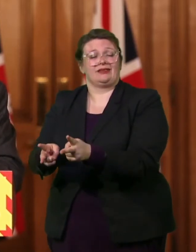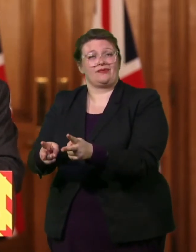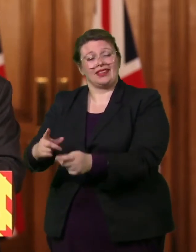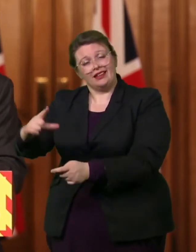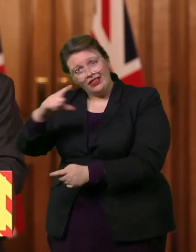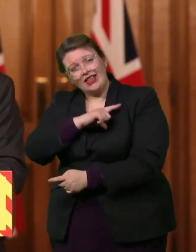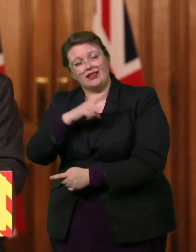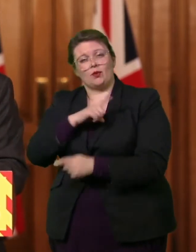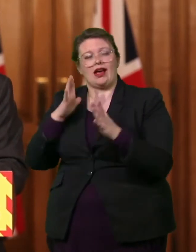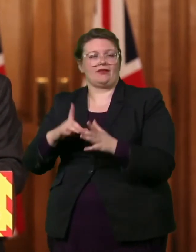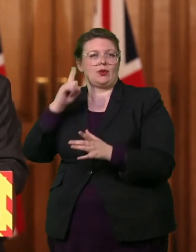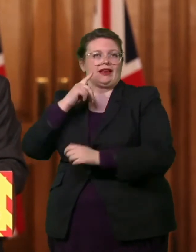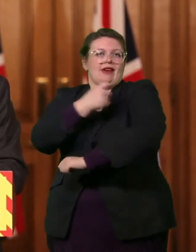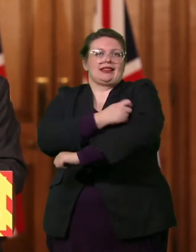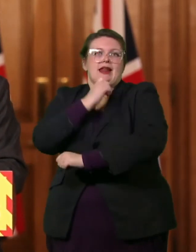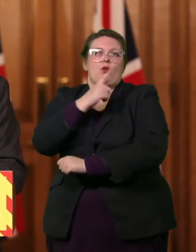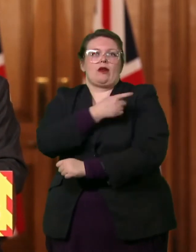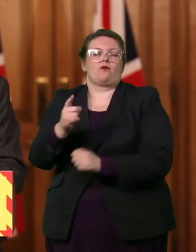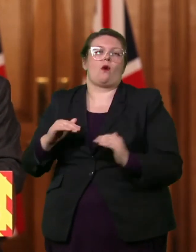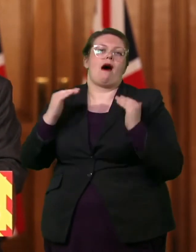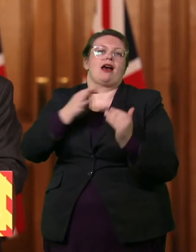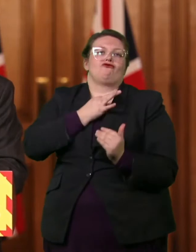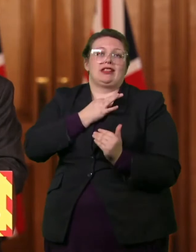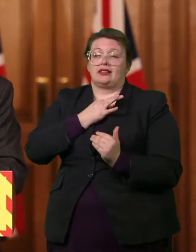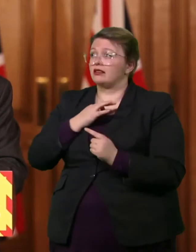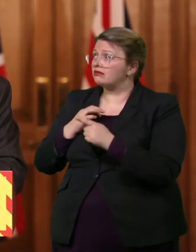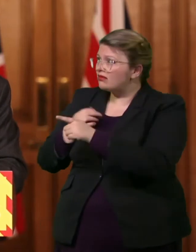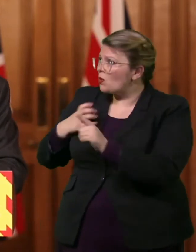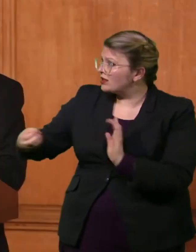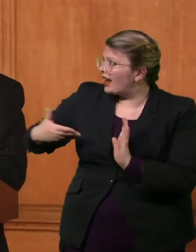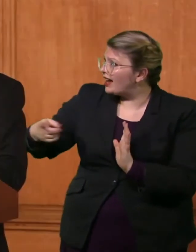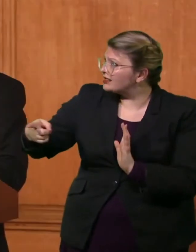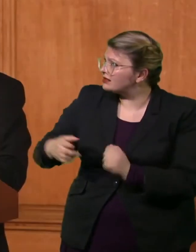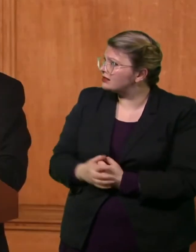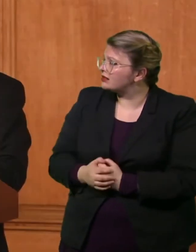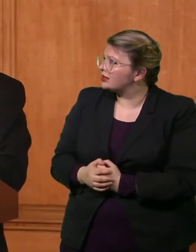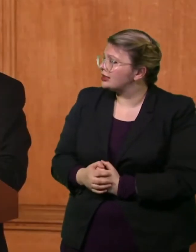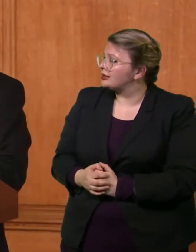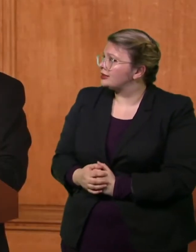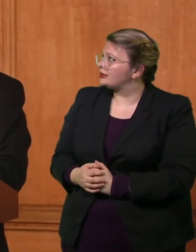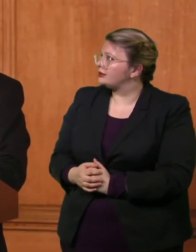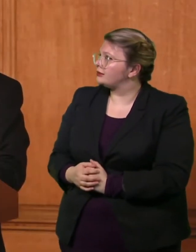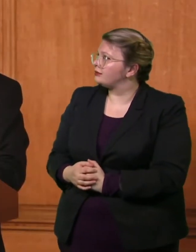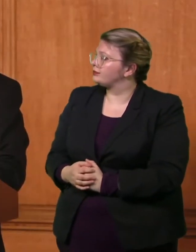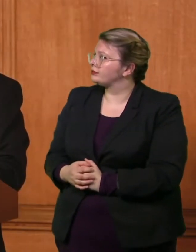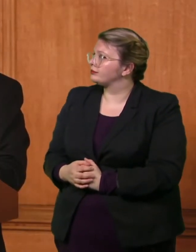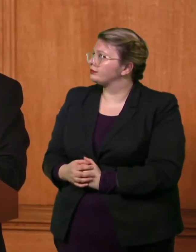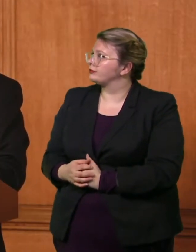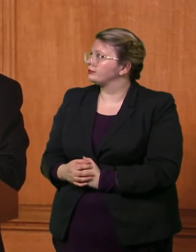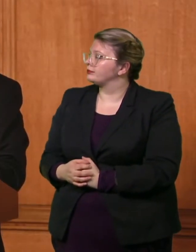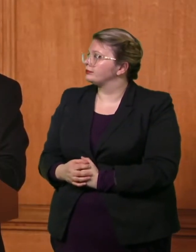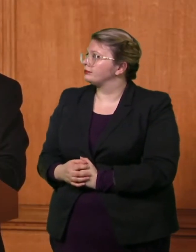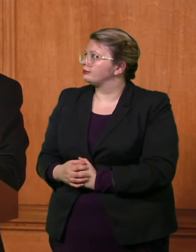don't know whether JVT, you've got more details on this. Thanks, Secretary of State. Hugh, I could just add a little bit more colour for you,